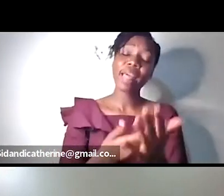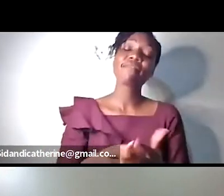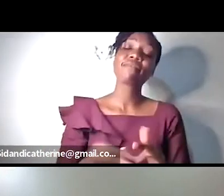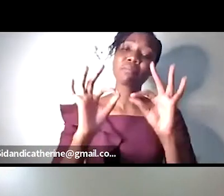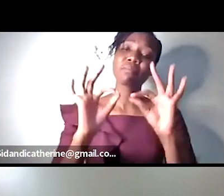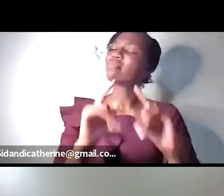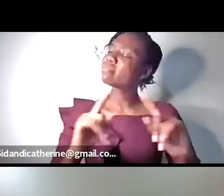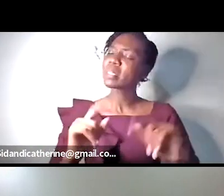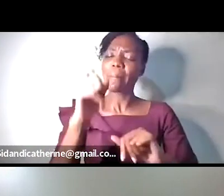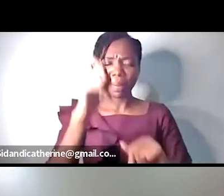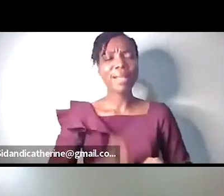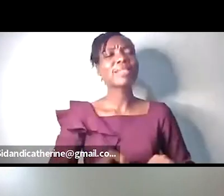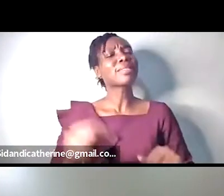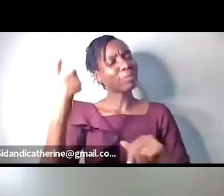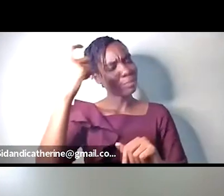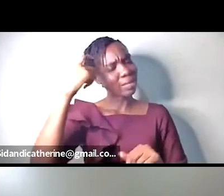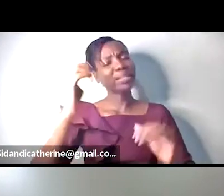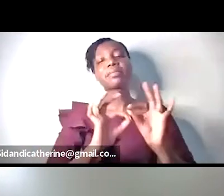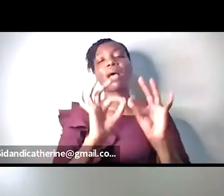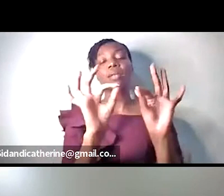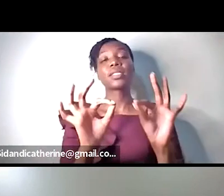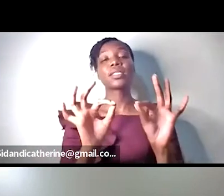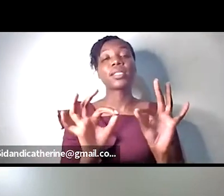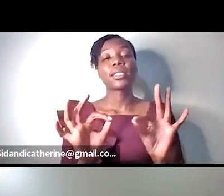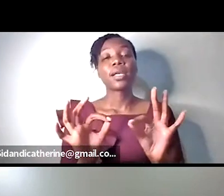the brains. Discuss